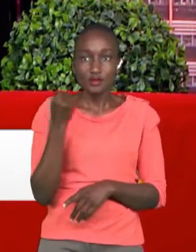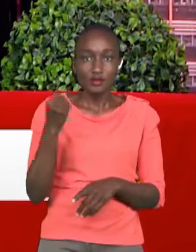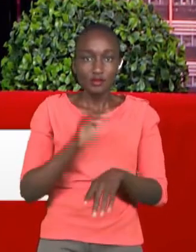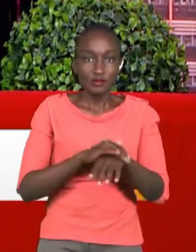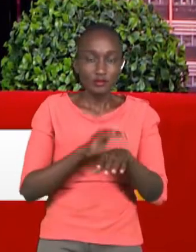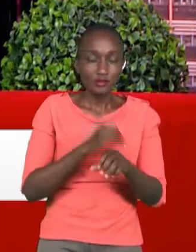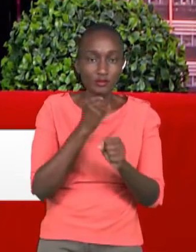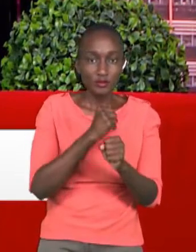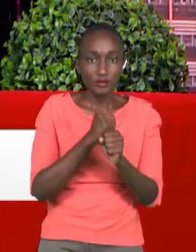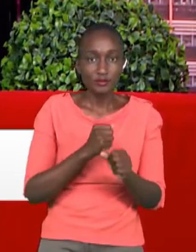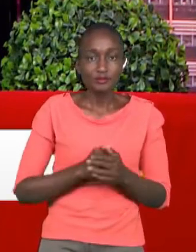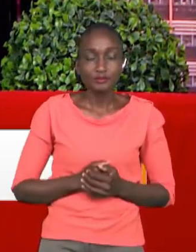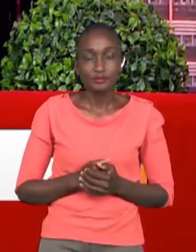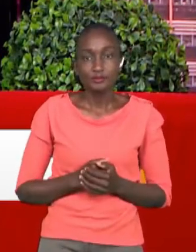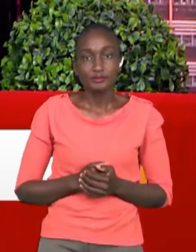job to